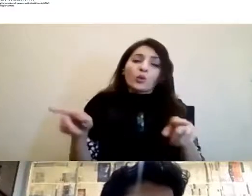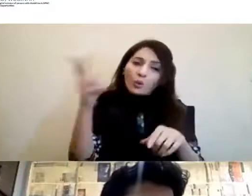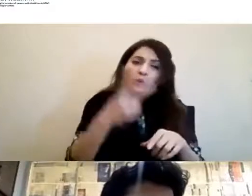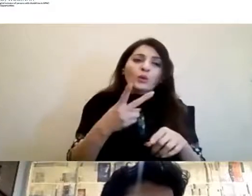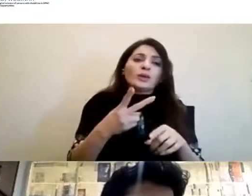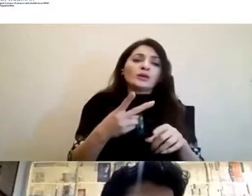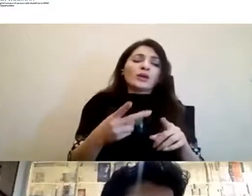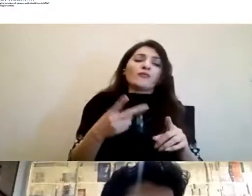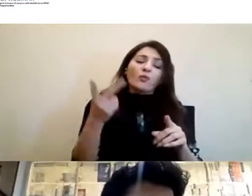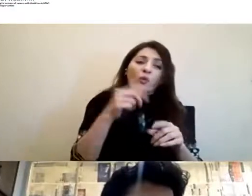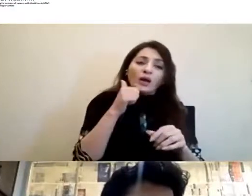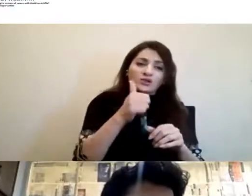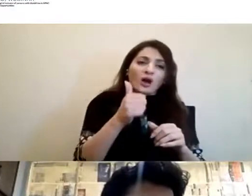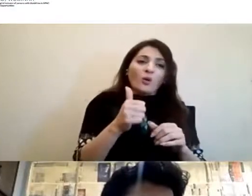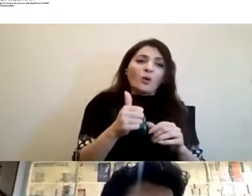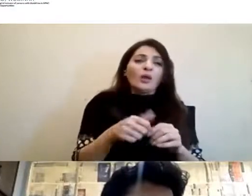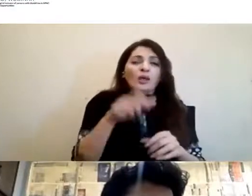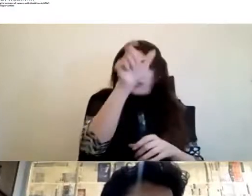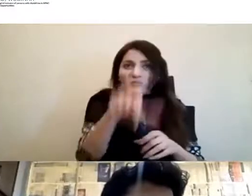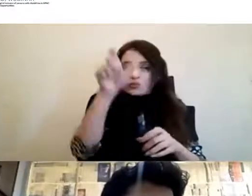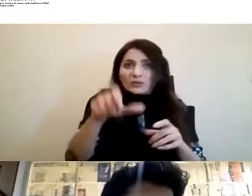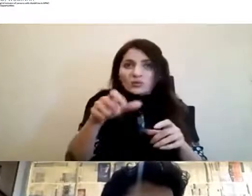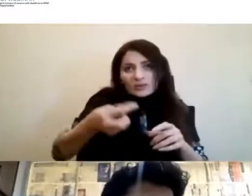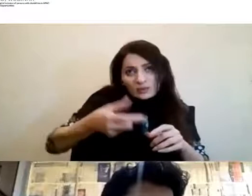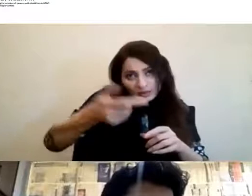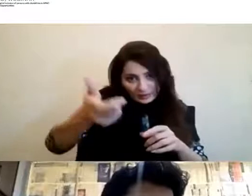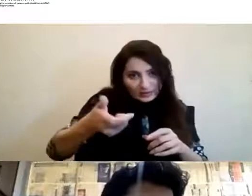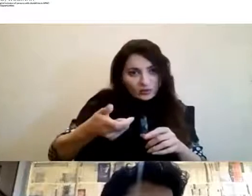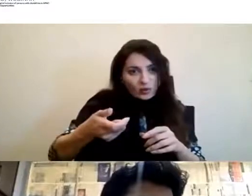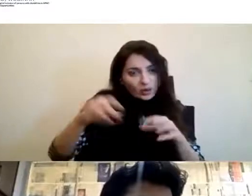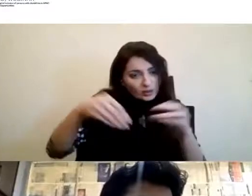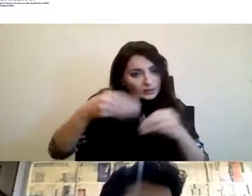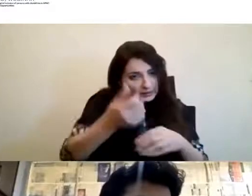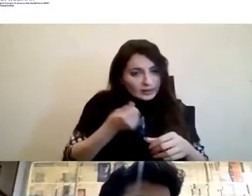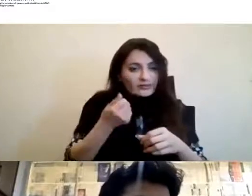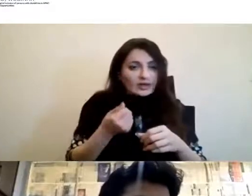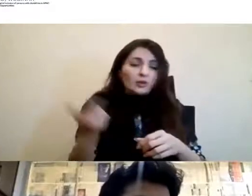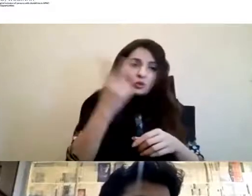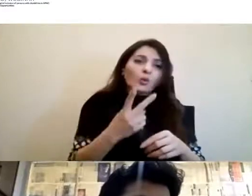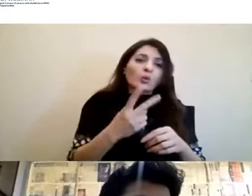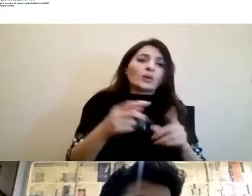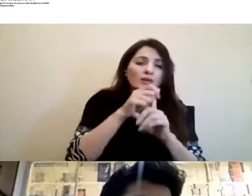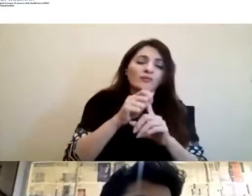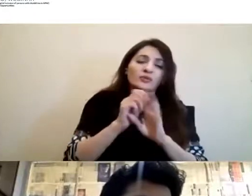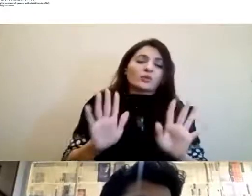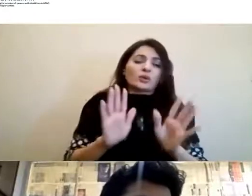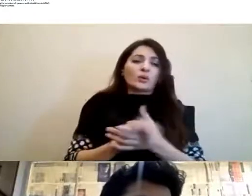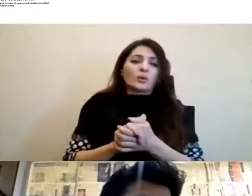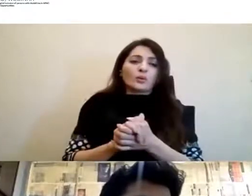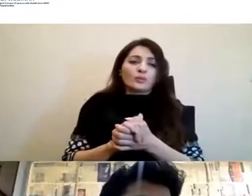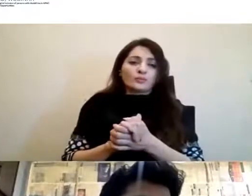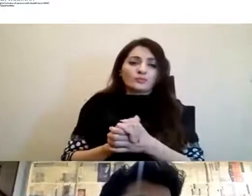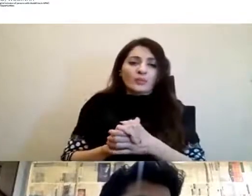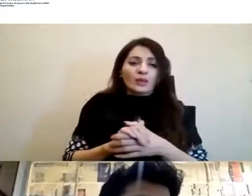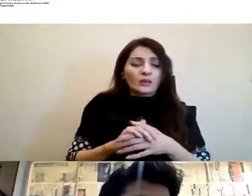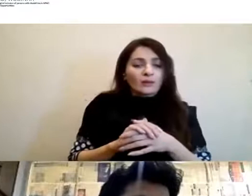able to do this. So these are a couple of examples. There are others, where a gap exists that has not been filled at all.